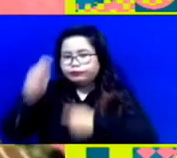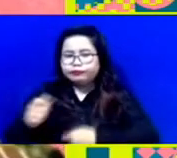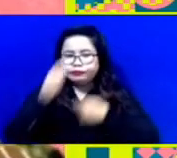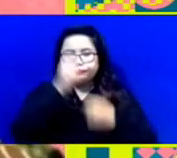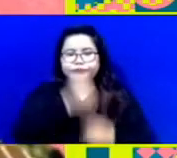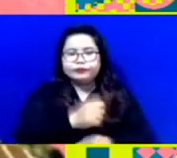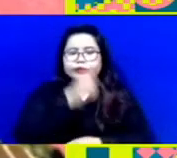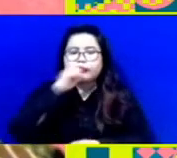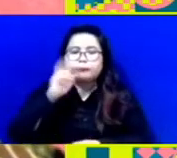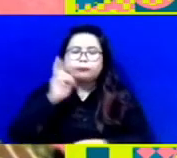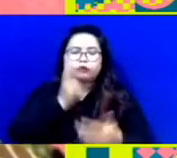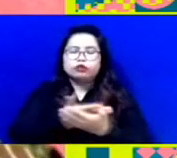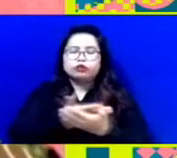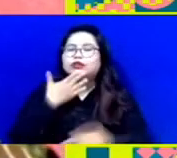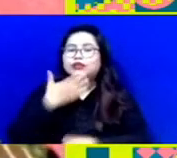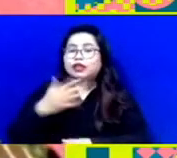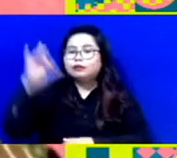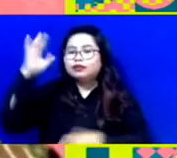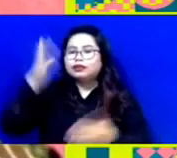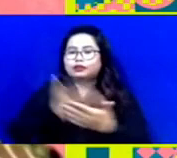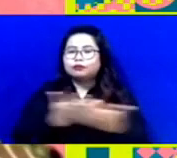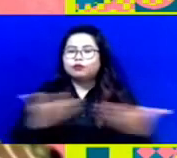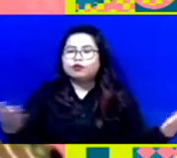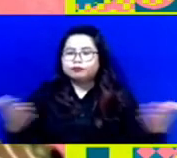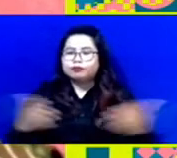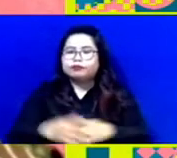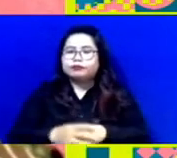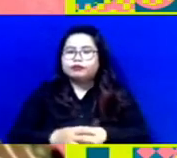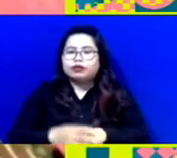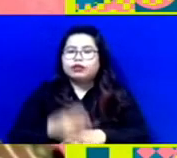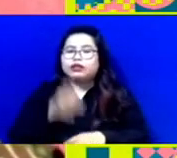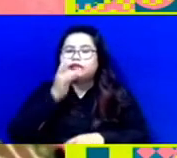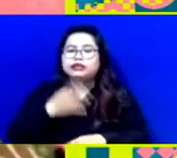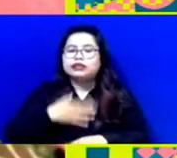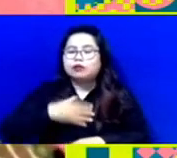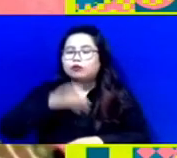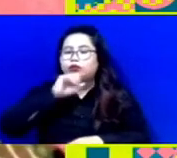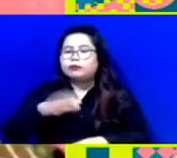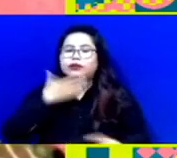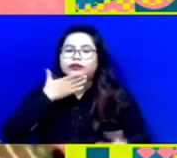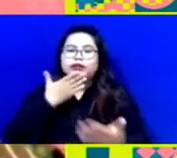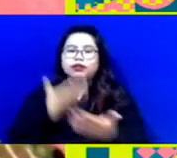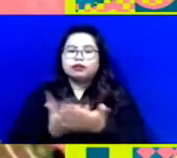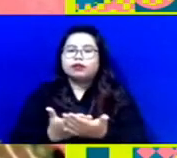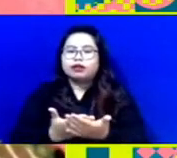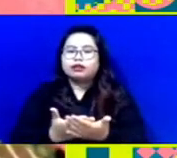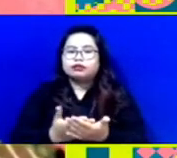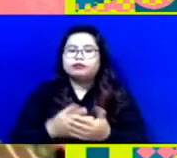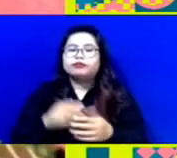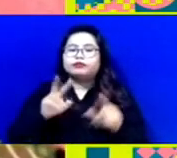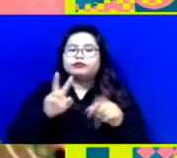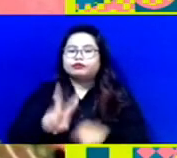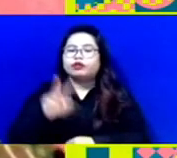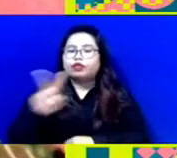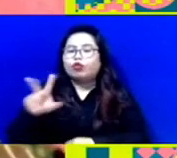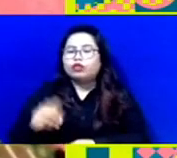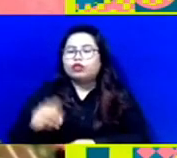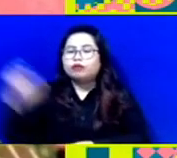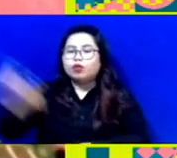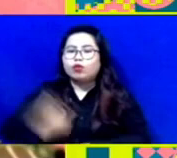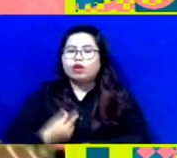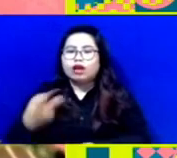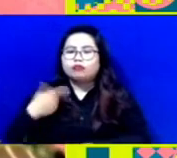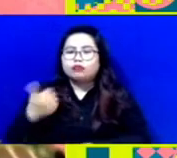all. I would like to thank the Values 20 for the invitation to speak in the summit,